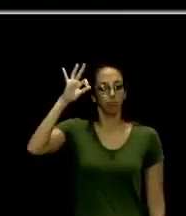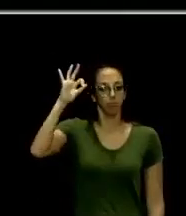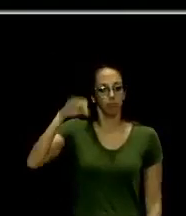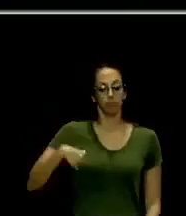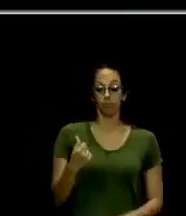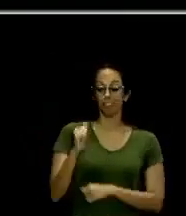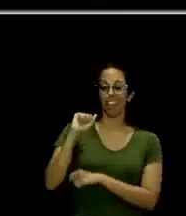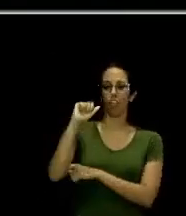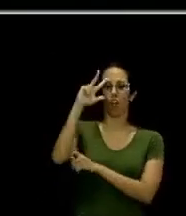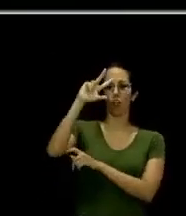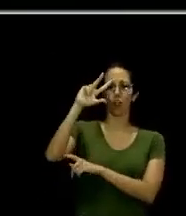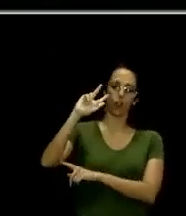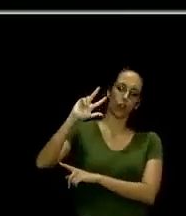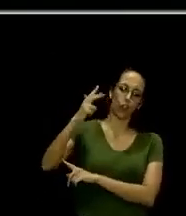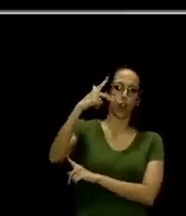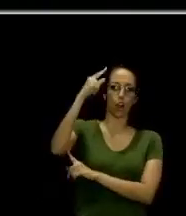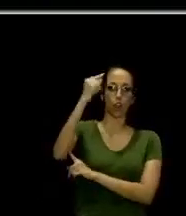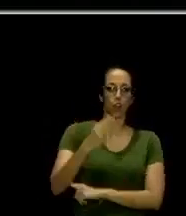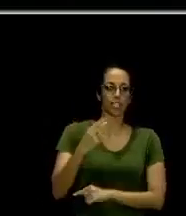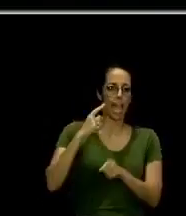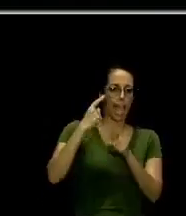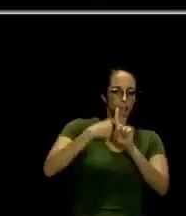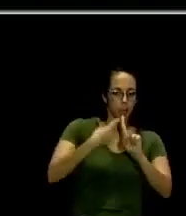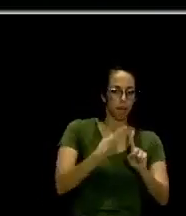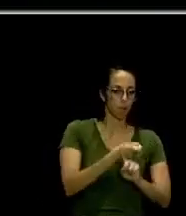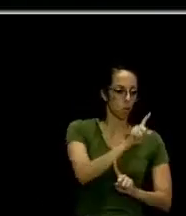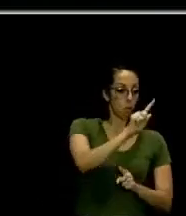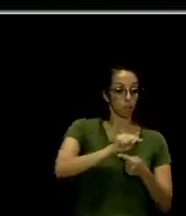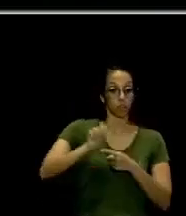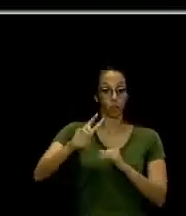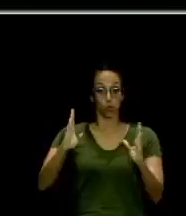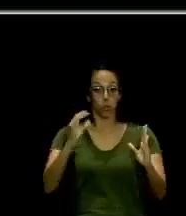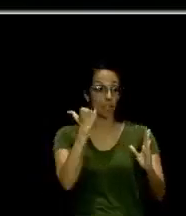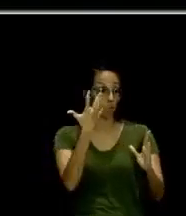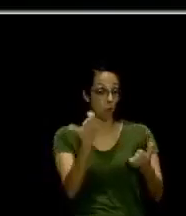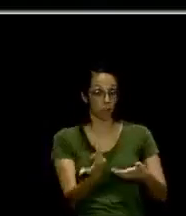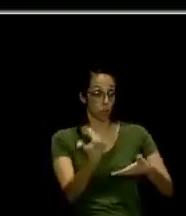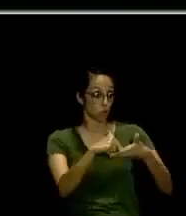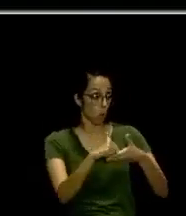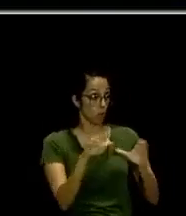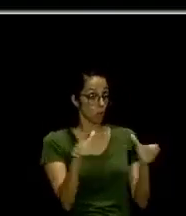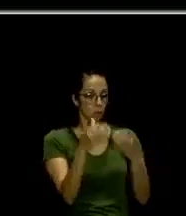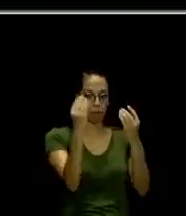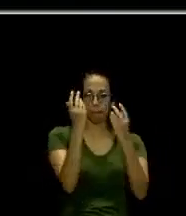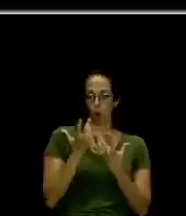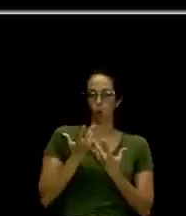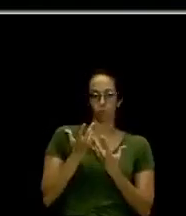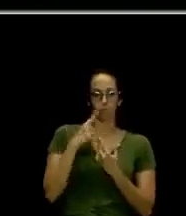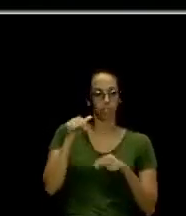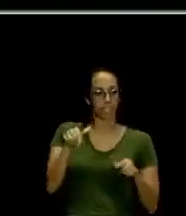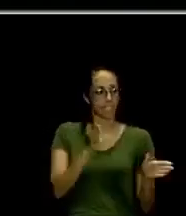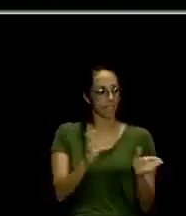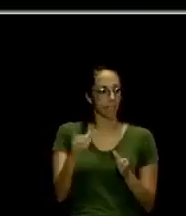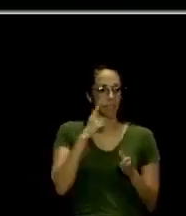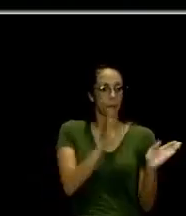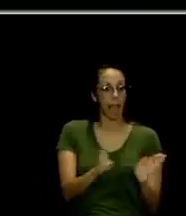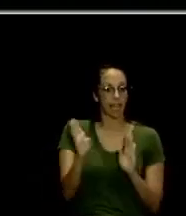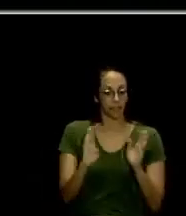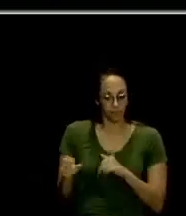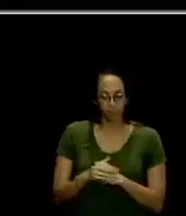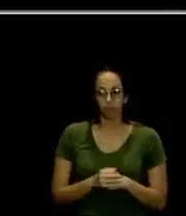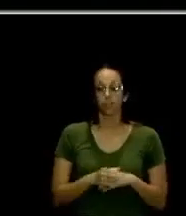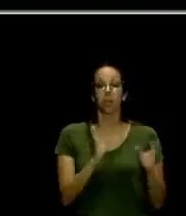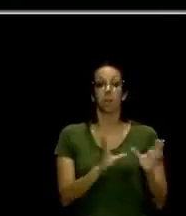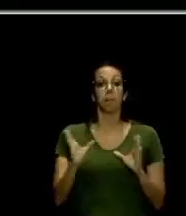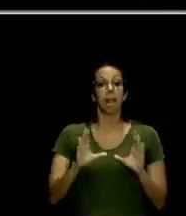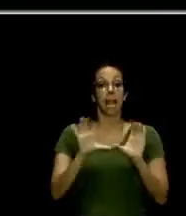Thursday of the month from 1 to 2 o'clock. So if you're interested in being on the planning committee, we plan for this event. So the planning committee